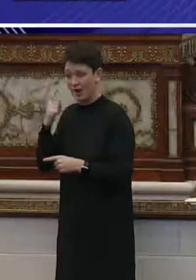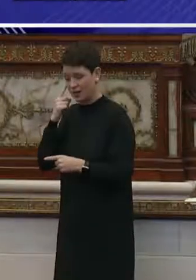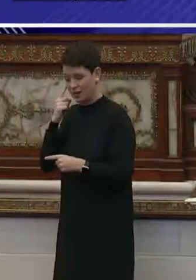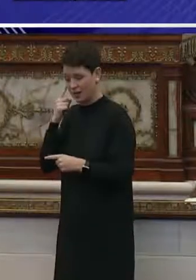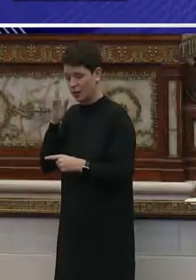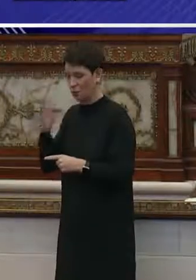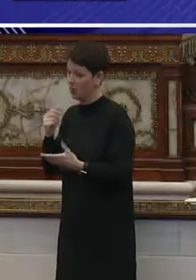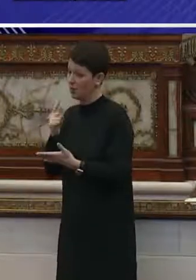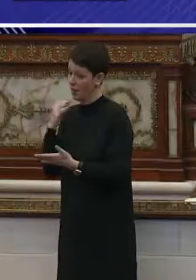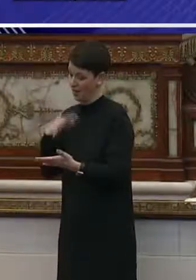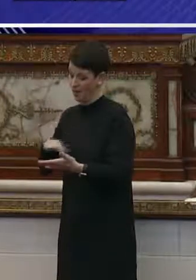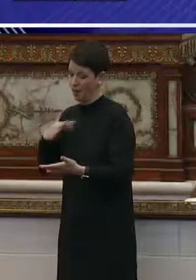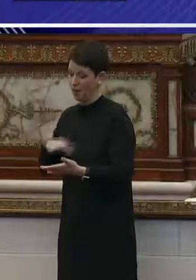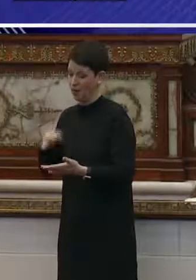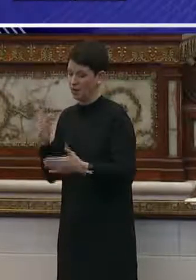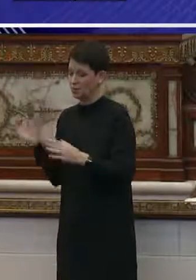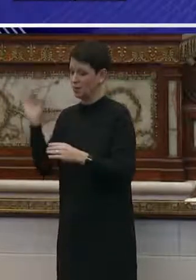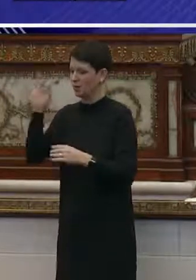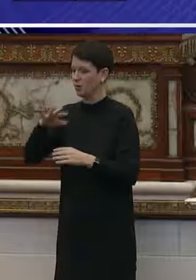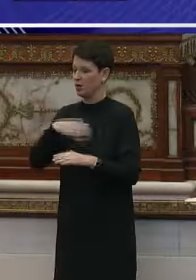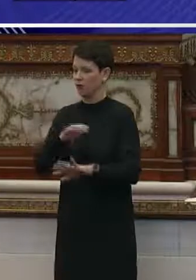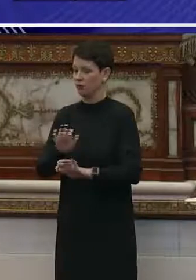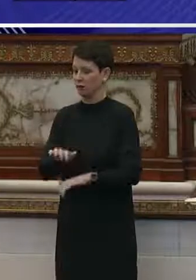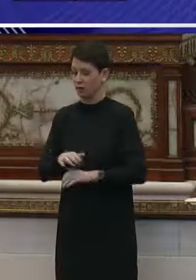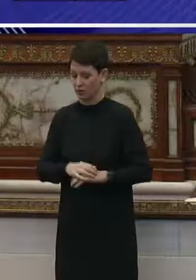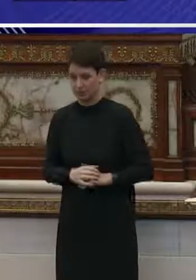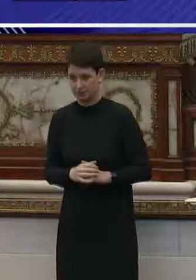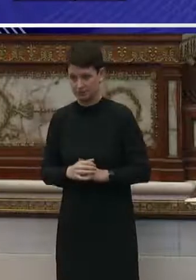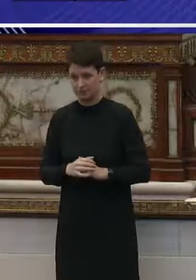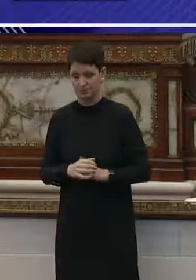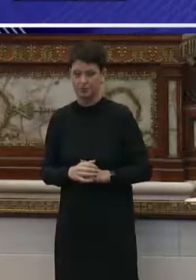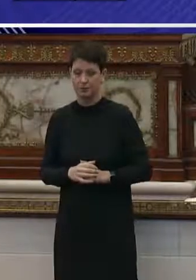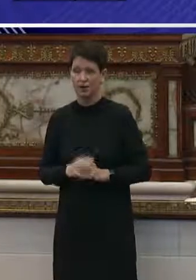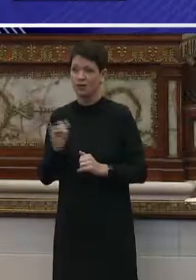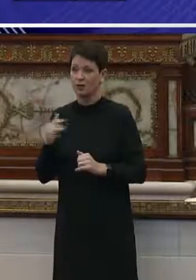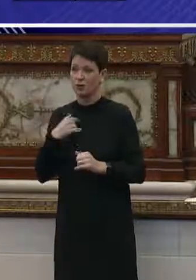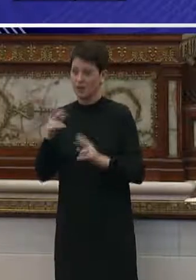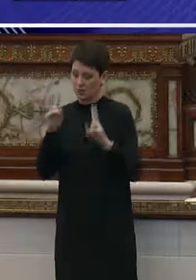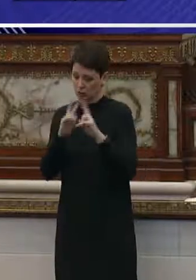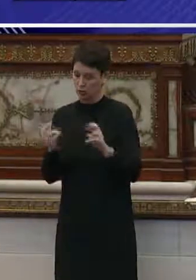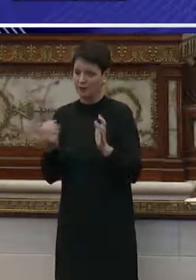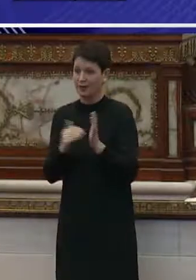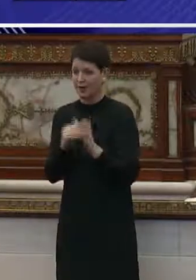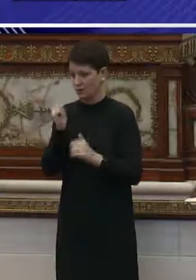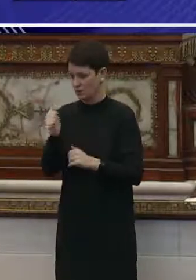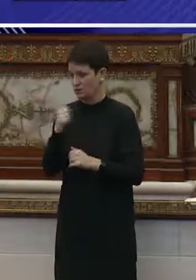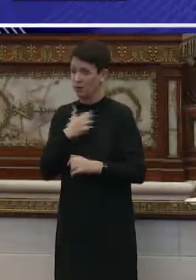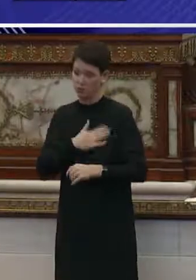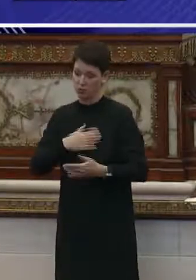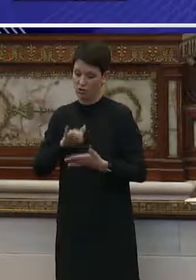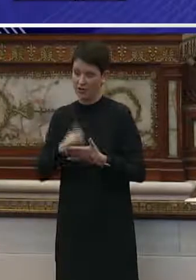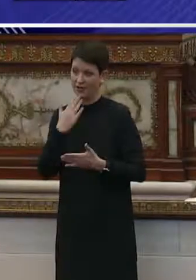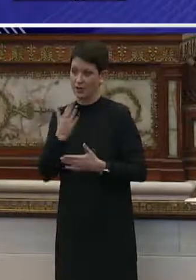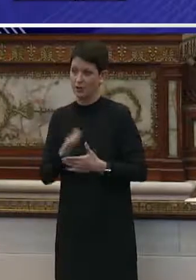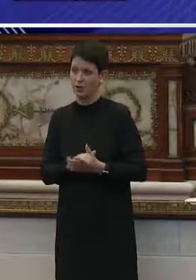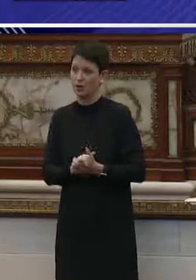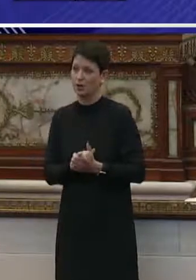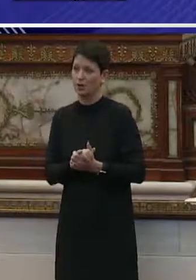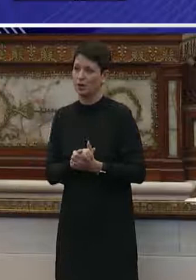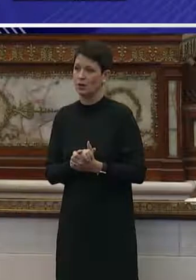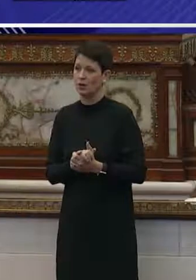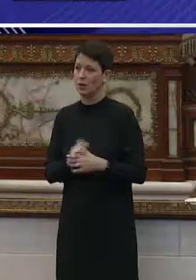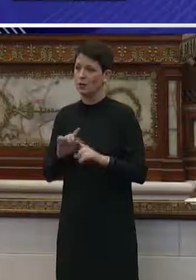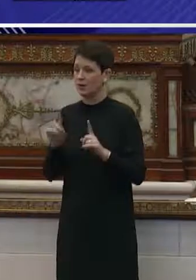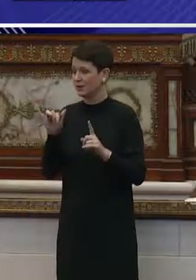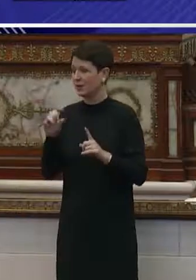a long way. So I just wanted to put that on the record. And if you could, take another look at that, we would appreciate it. Thank you. And if I could be clear, so